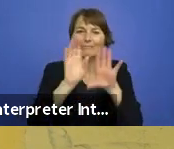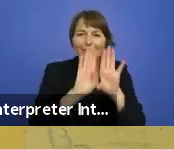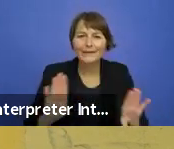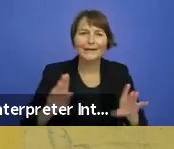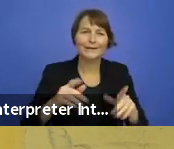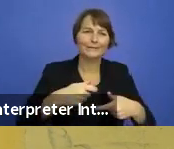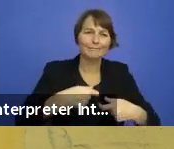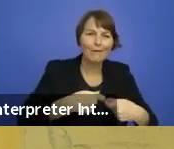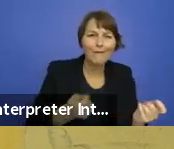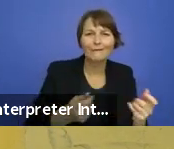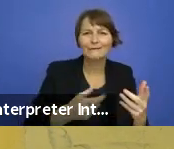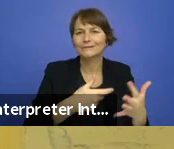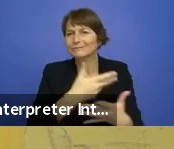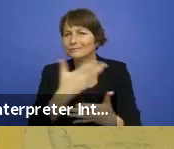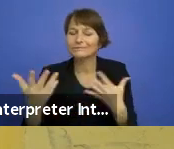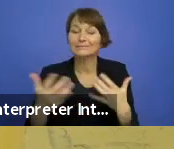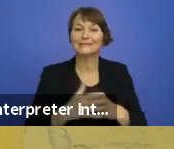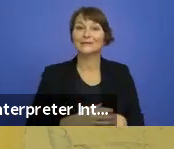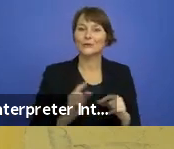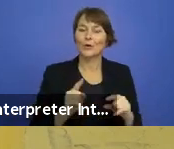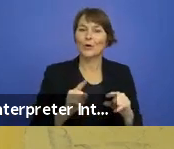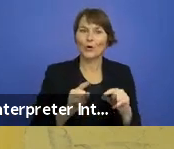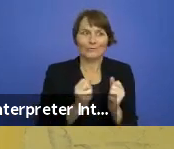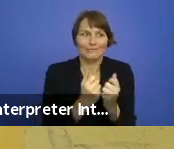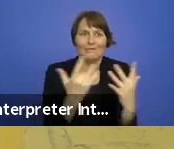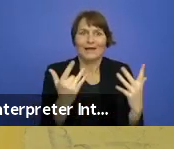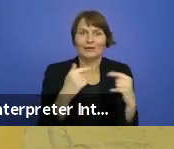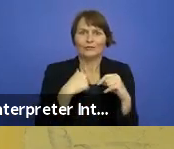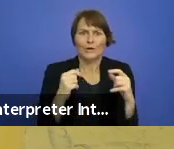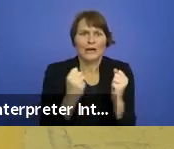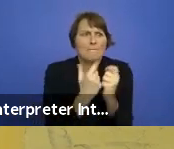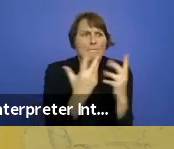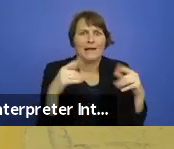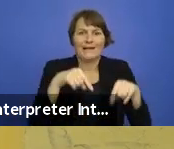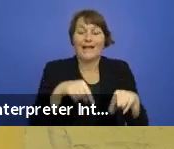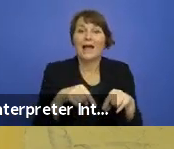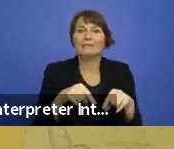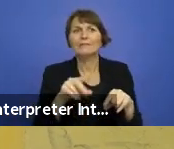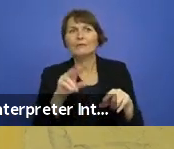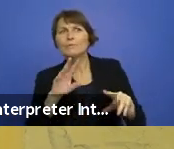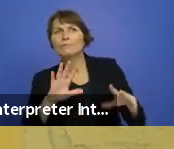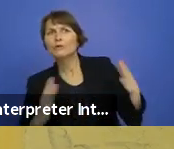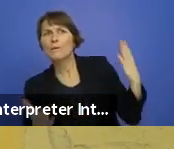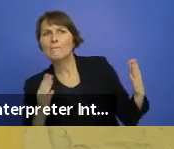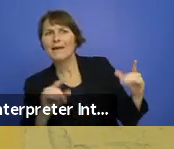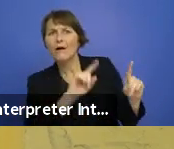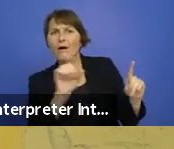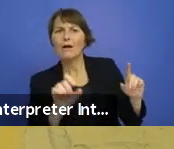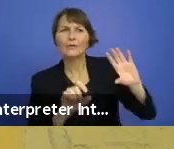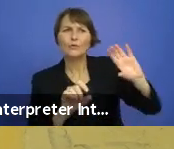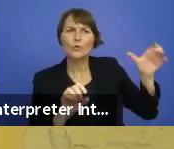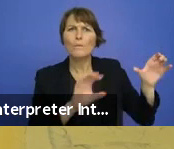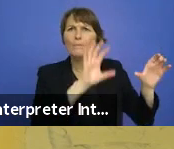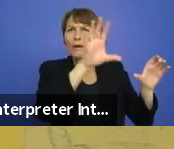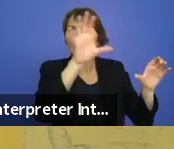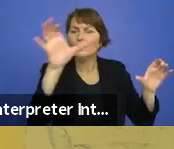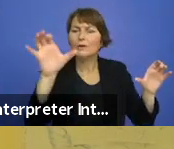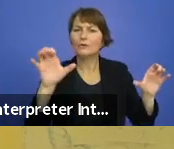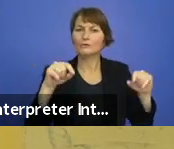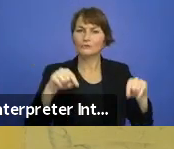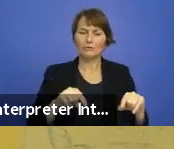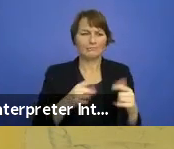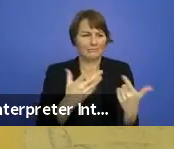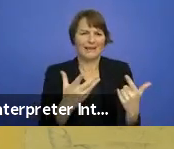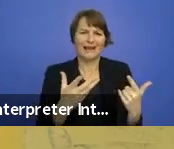eine kulturelle Dichte, die Europa in vielen Regionen ausmacht. Wir leben von den Orten, an denen gesellschaftliche Auseinandersetzung